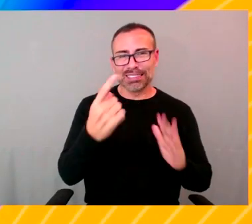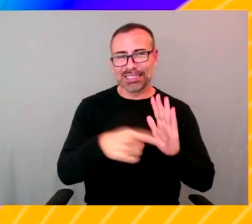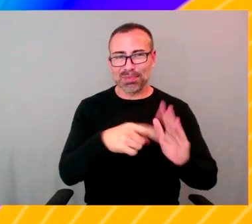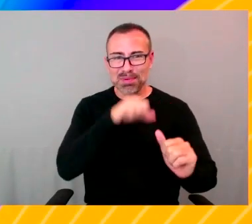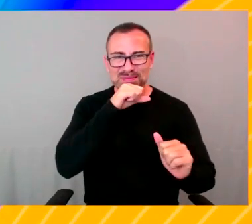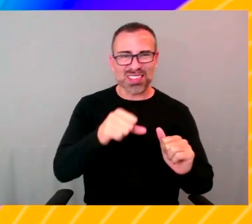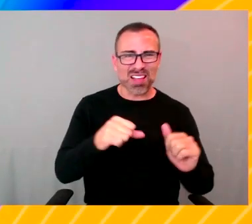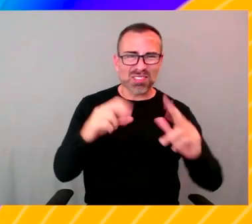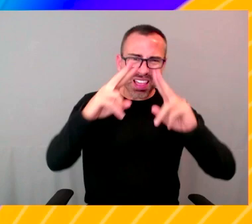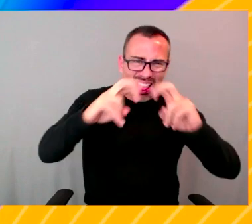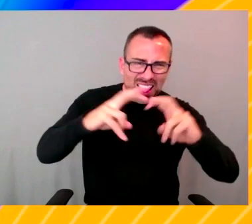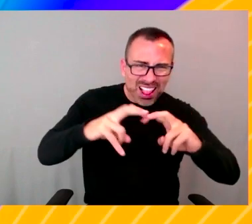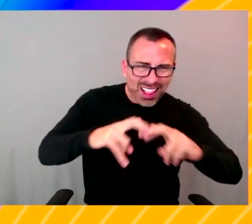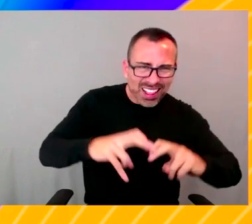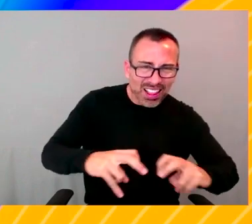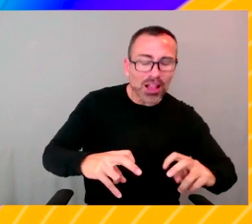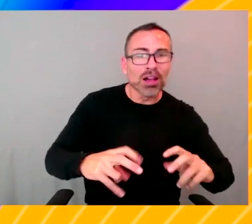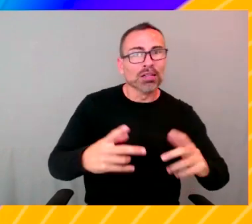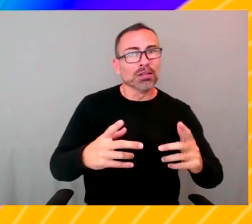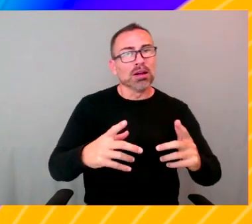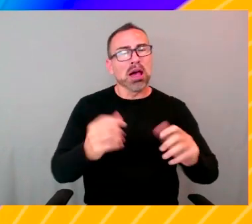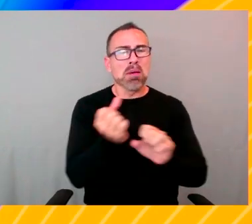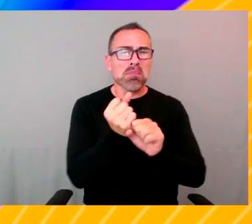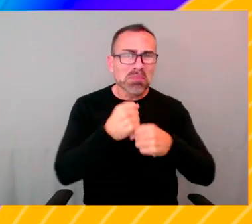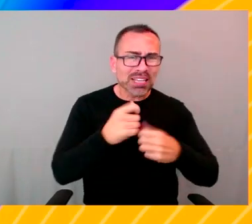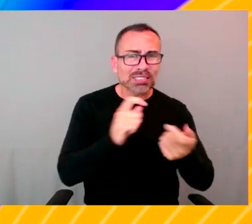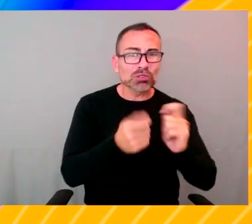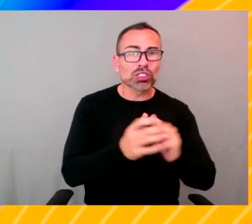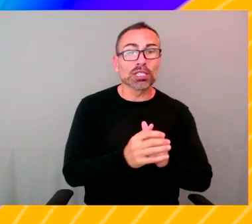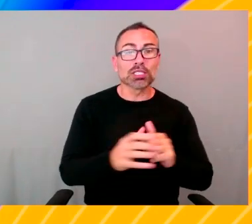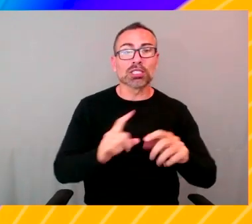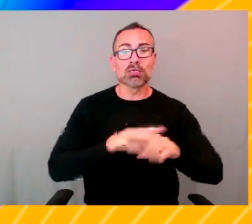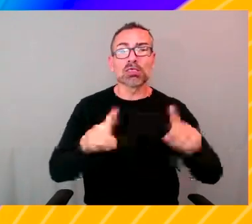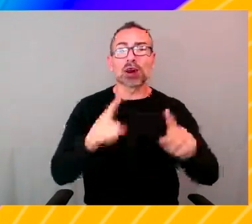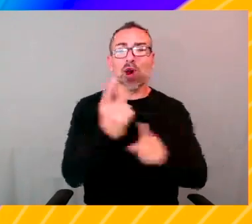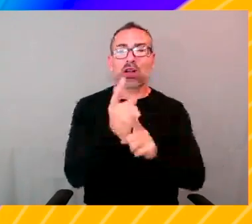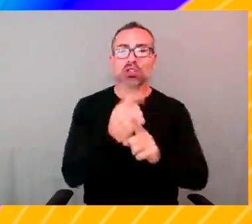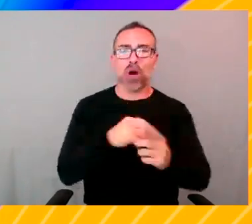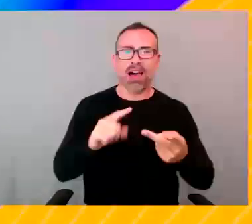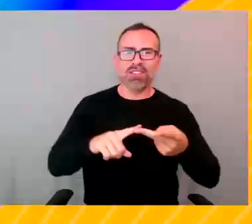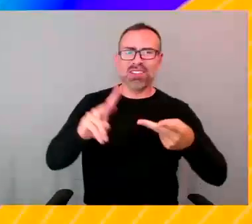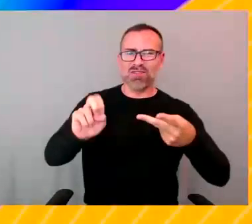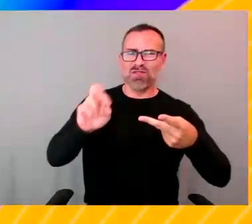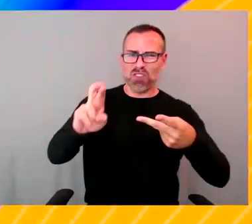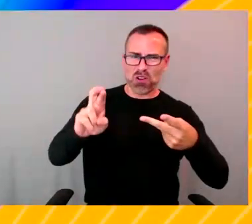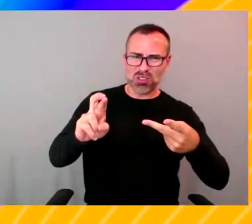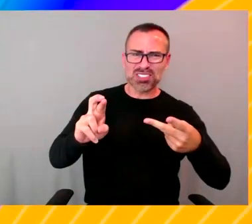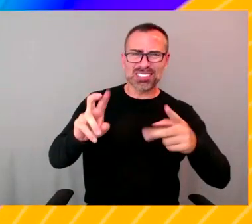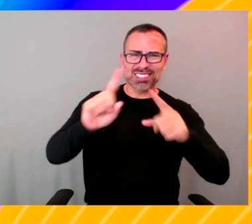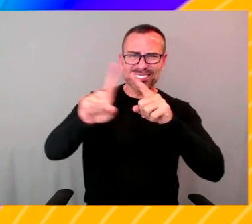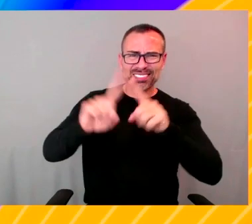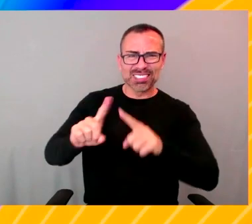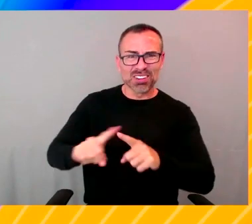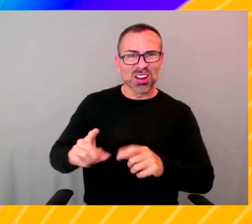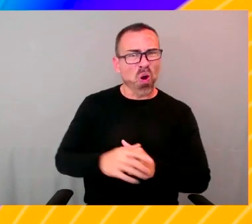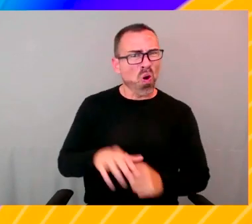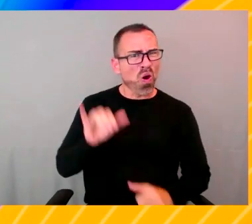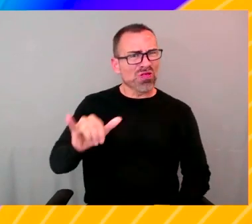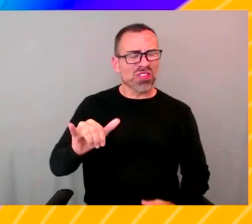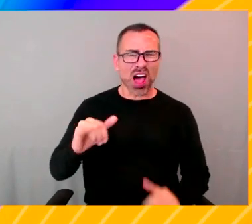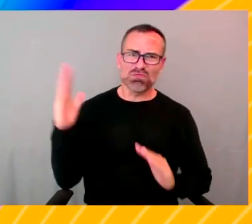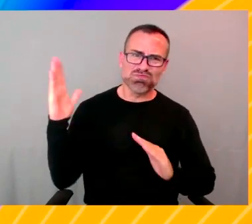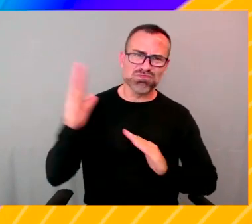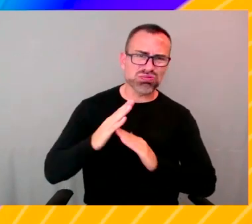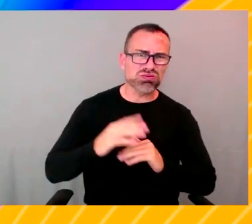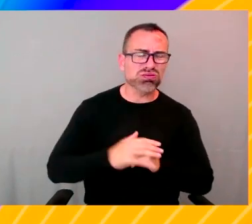control of it, that's even better. That way, you always can roll back or you can collaborate. Makes that so much easier for those